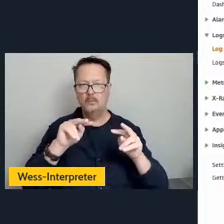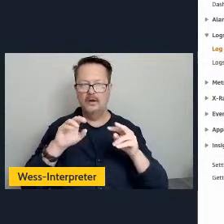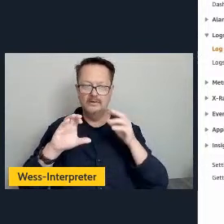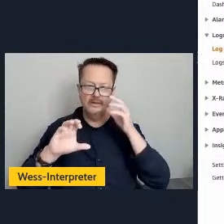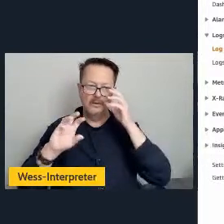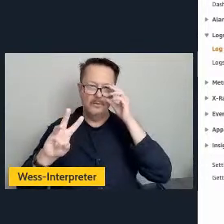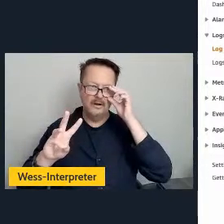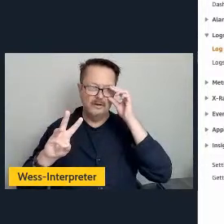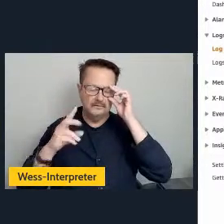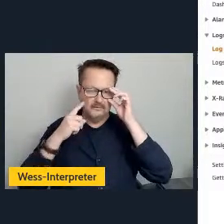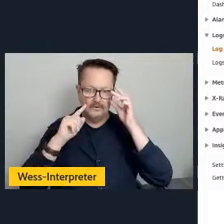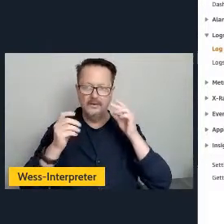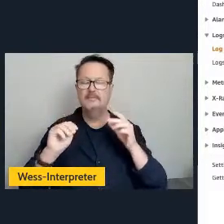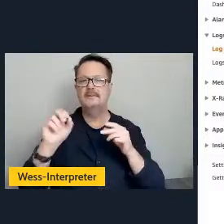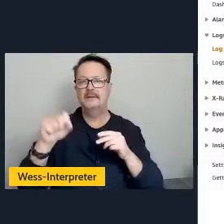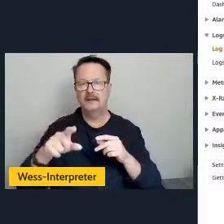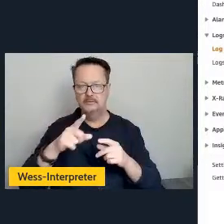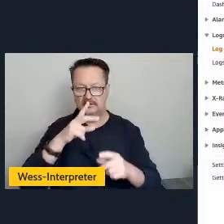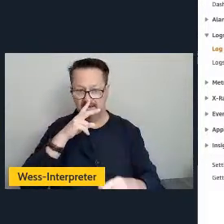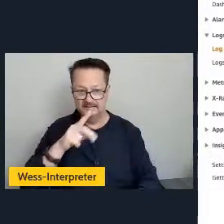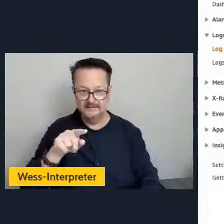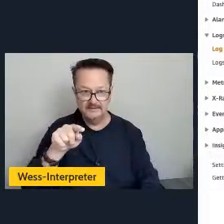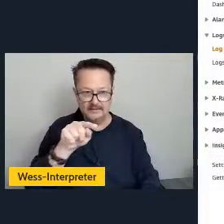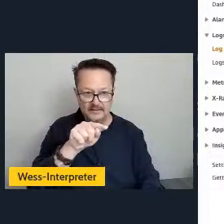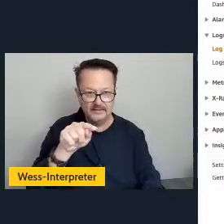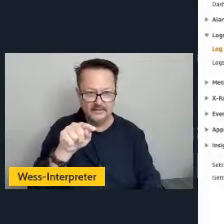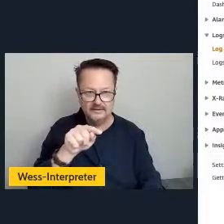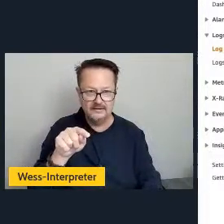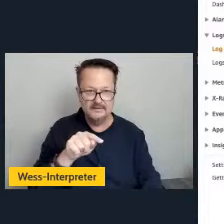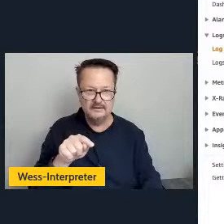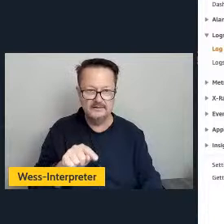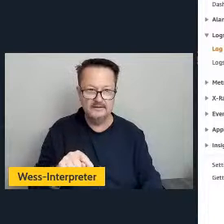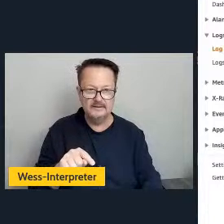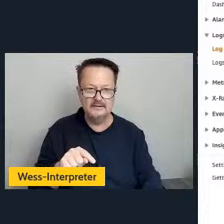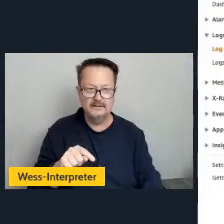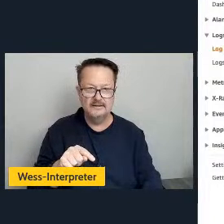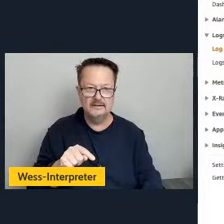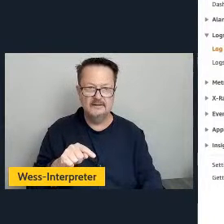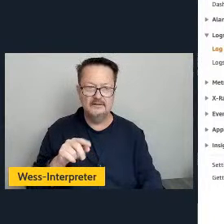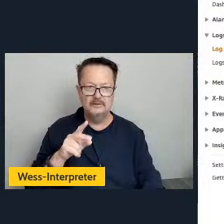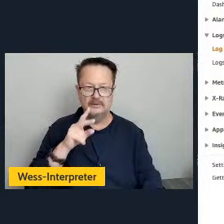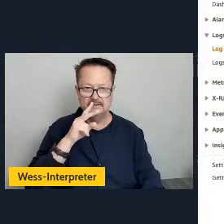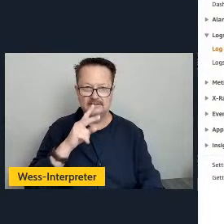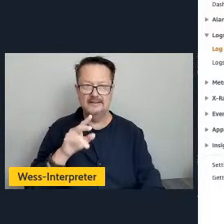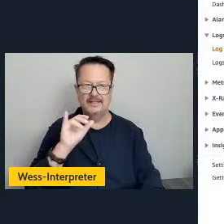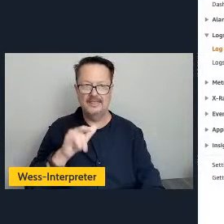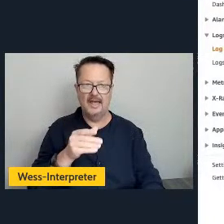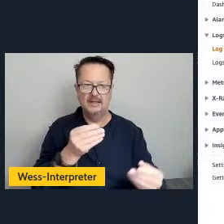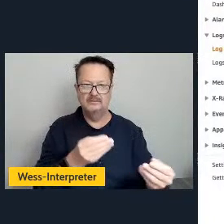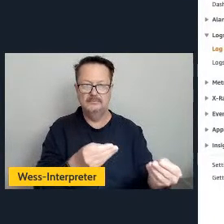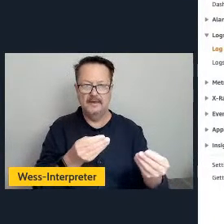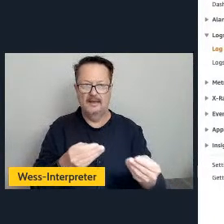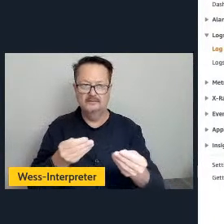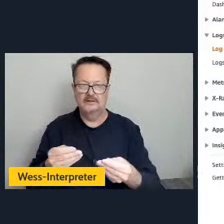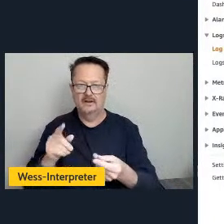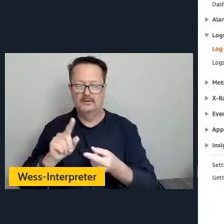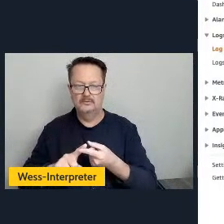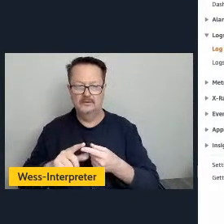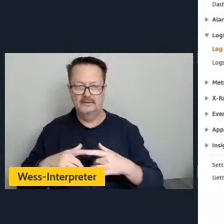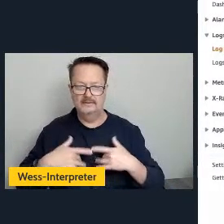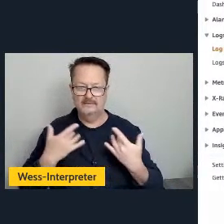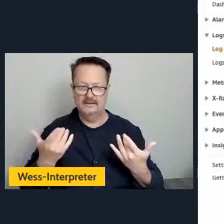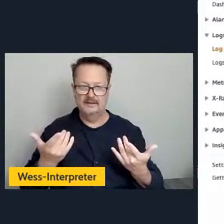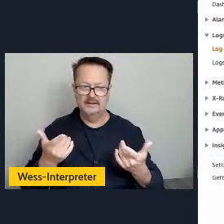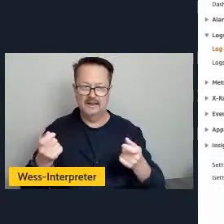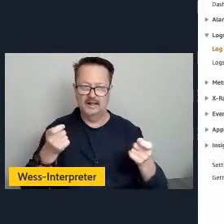And yes, as we can see here, this is the payload which is passed on to the on-event handler. We'll also